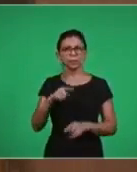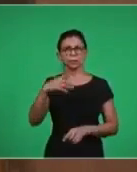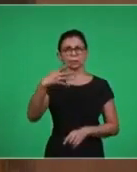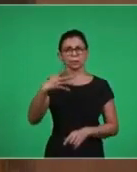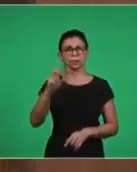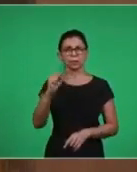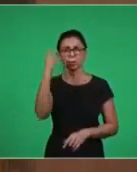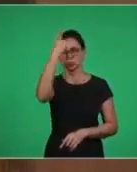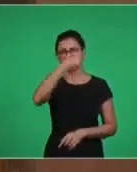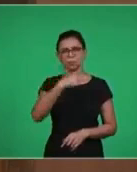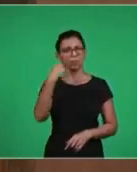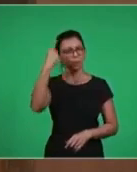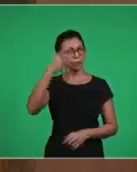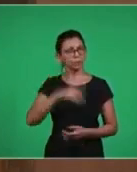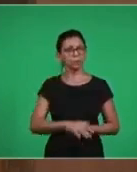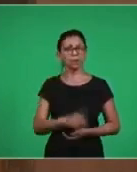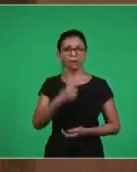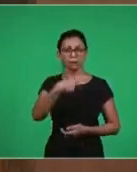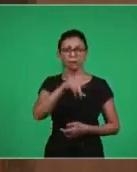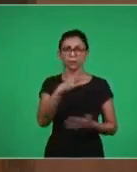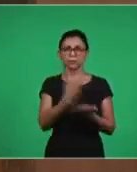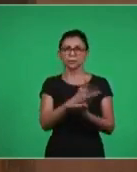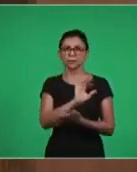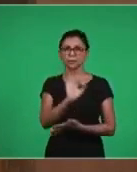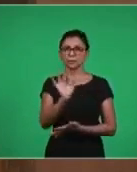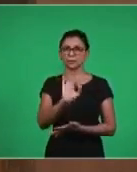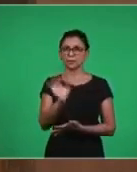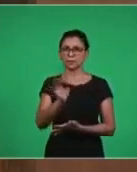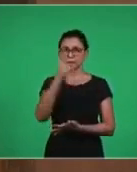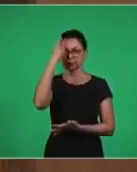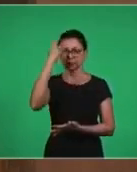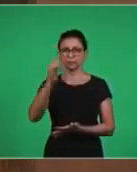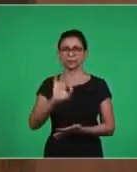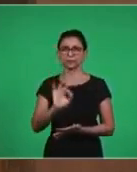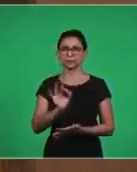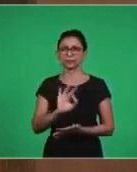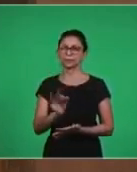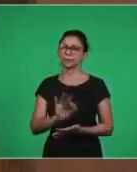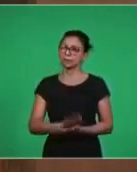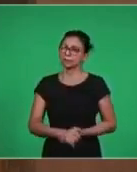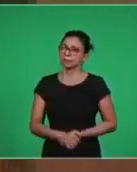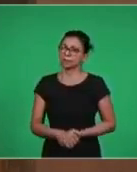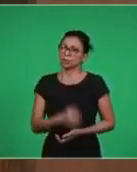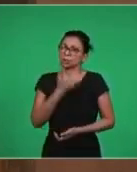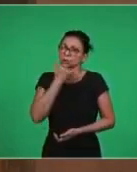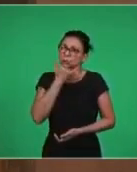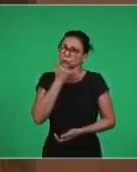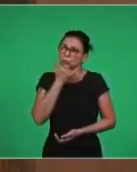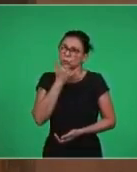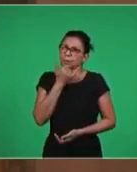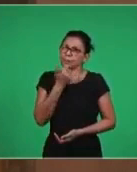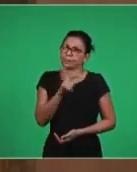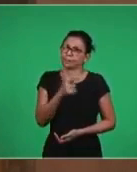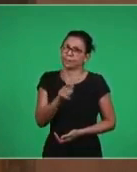hours and nothing will happen to you on the New Year's vigil.